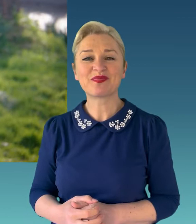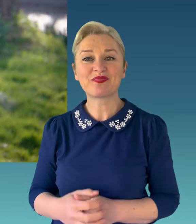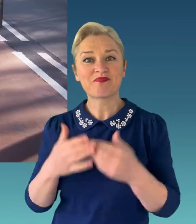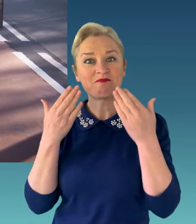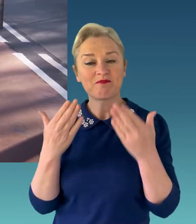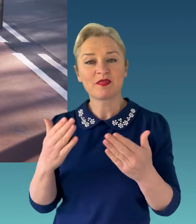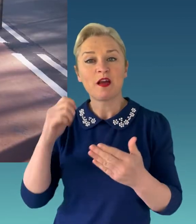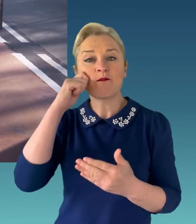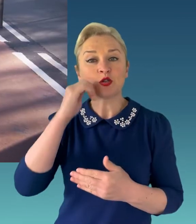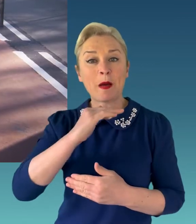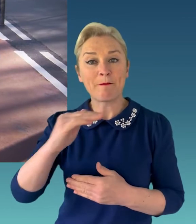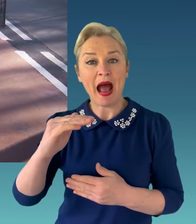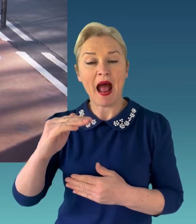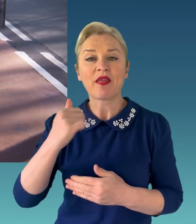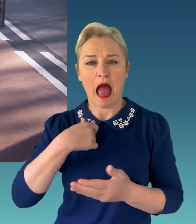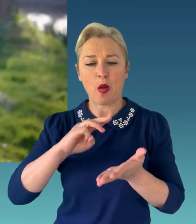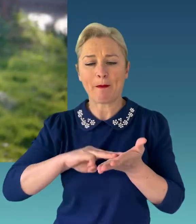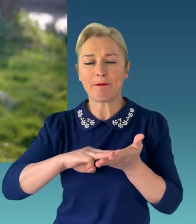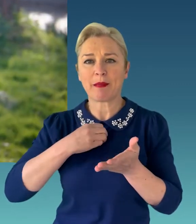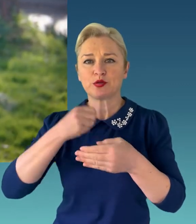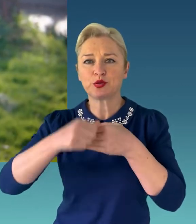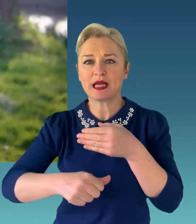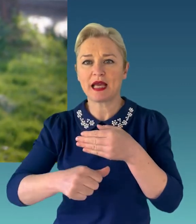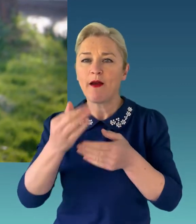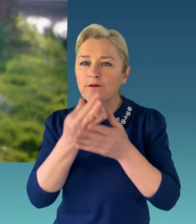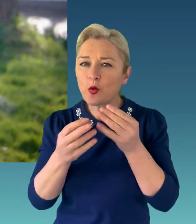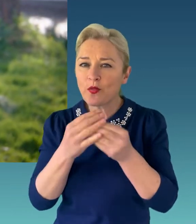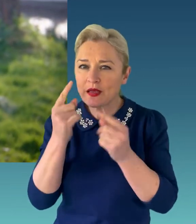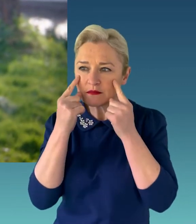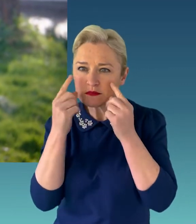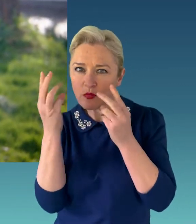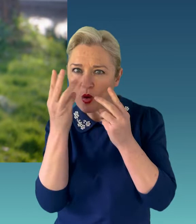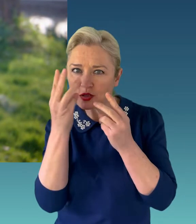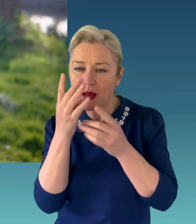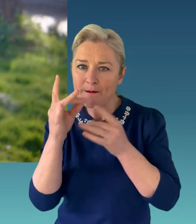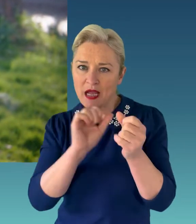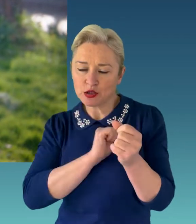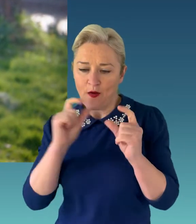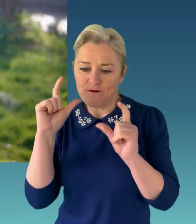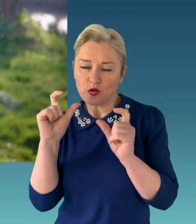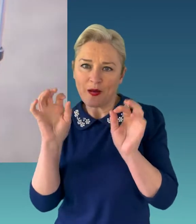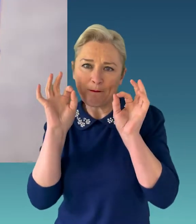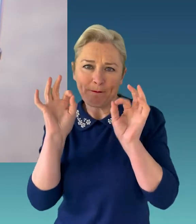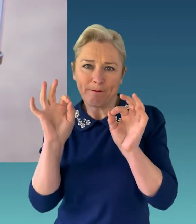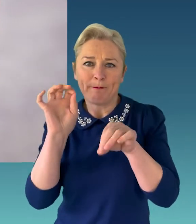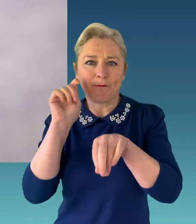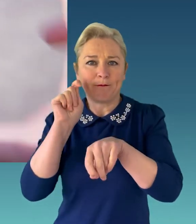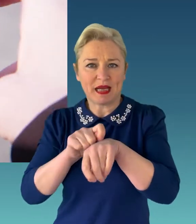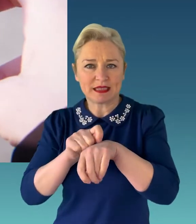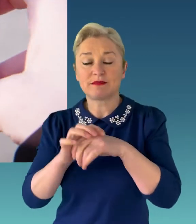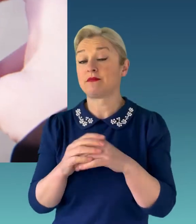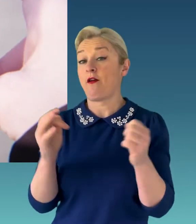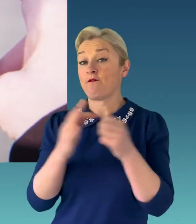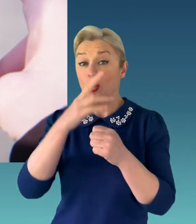This is the footpath I'm going to map today. There are just a few things to look out for to make sure you take the best possible pictures.